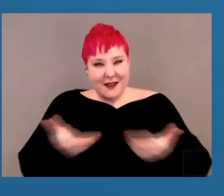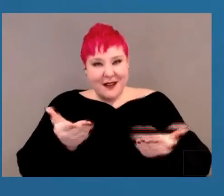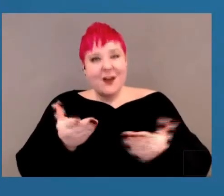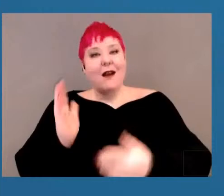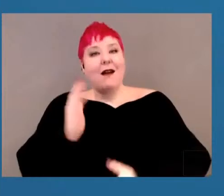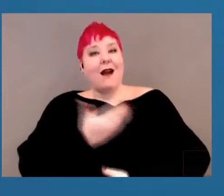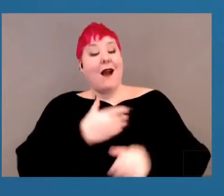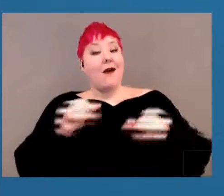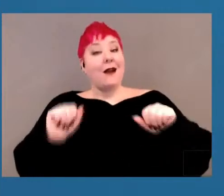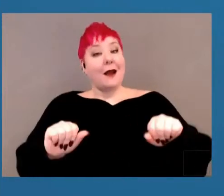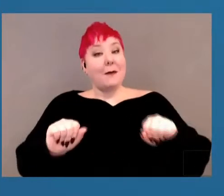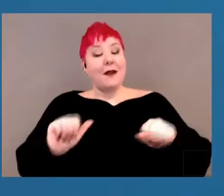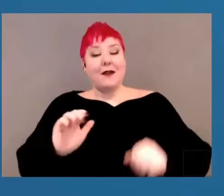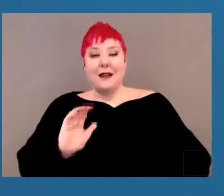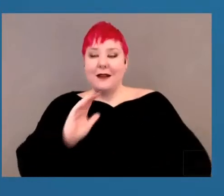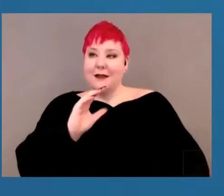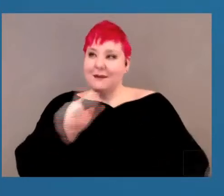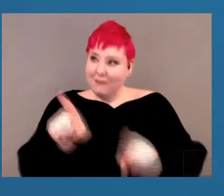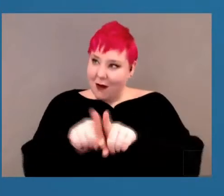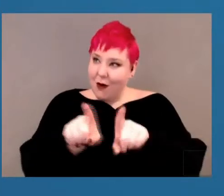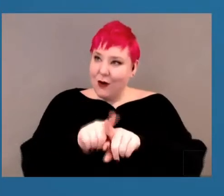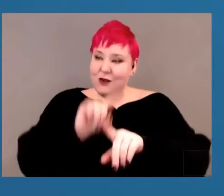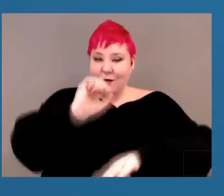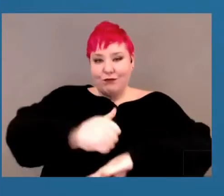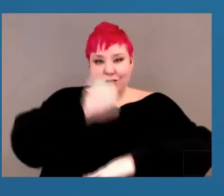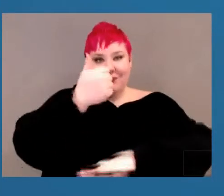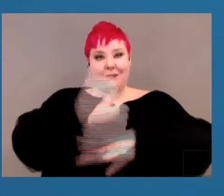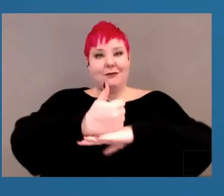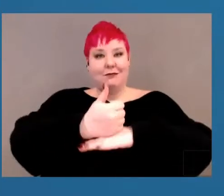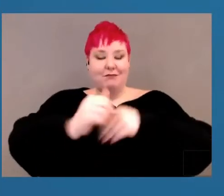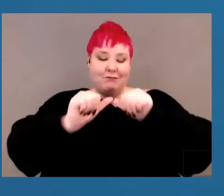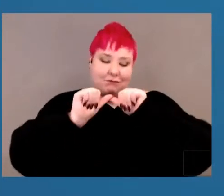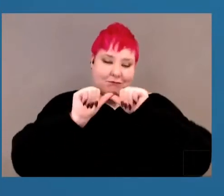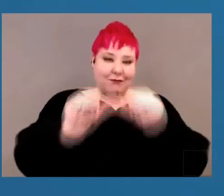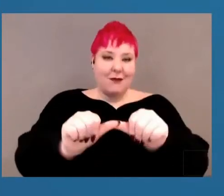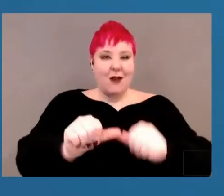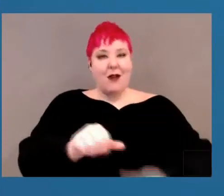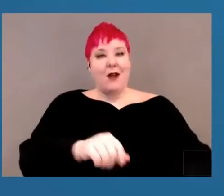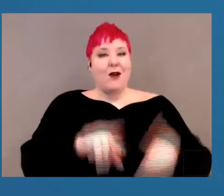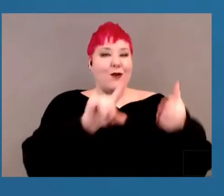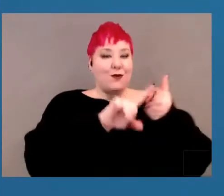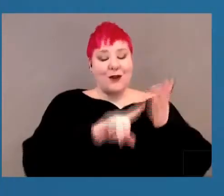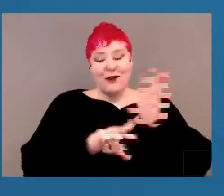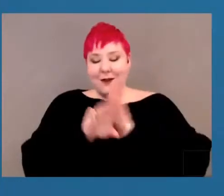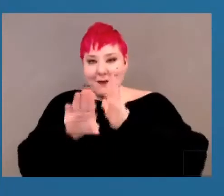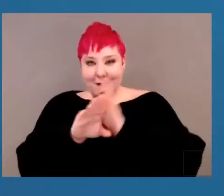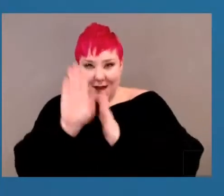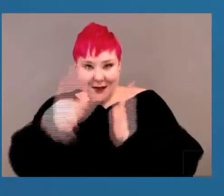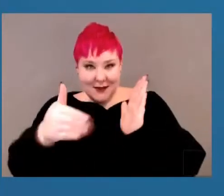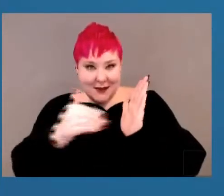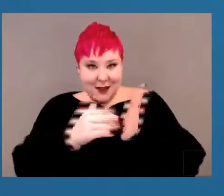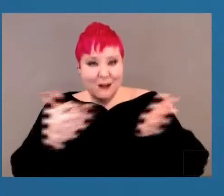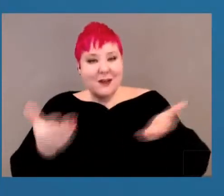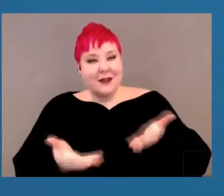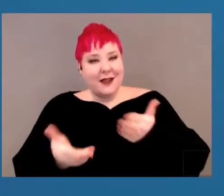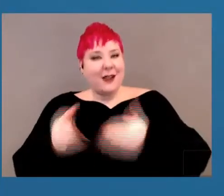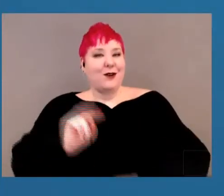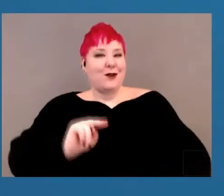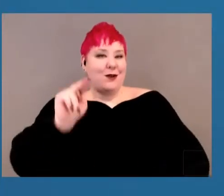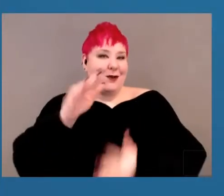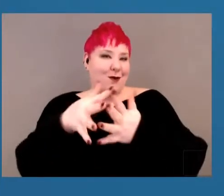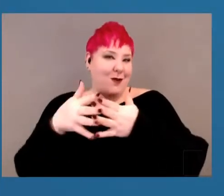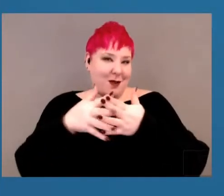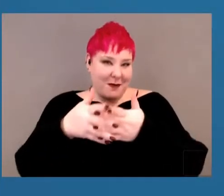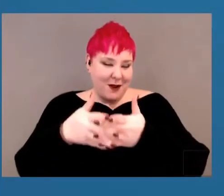further cementing our status as a top R&D center in North America. As we raised